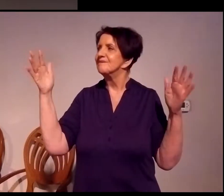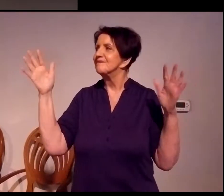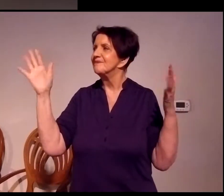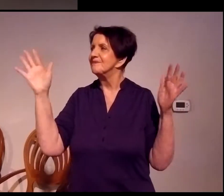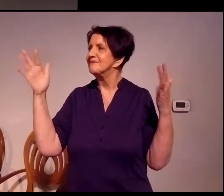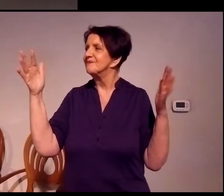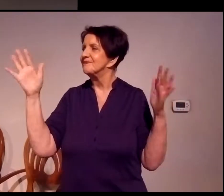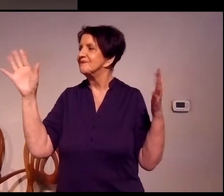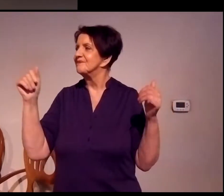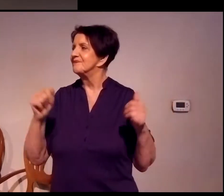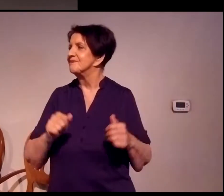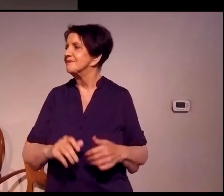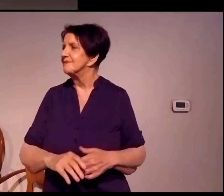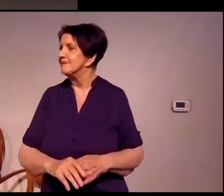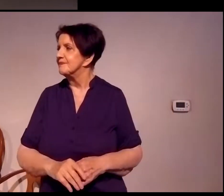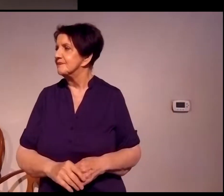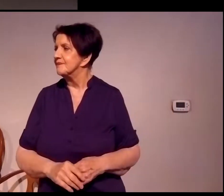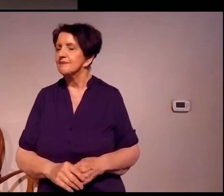Thank you.